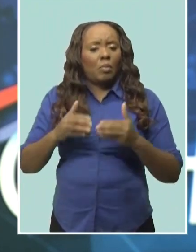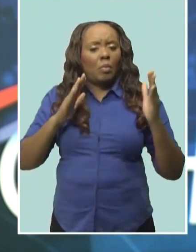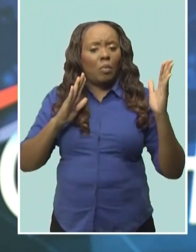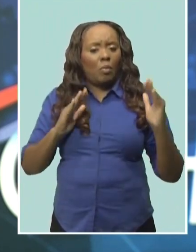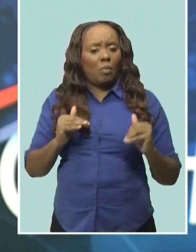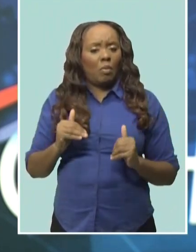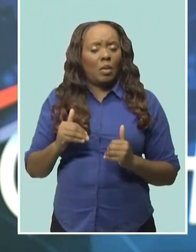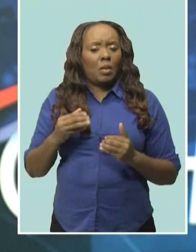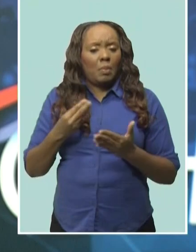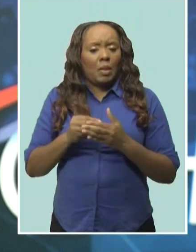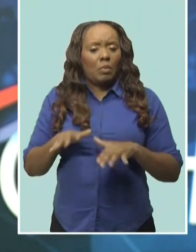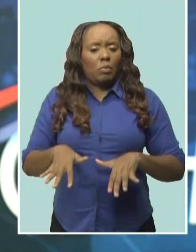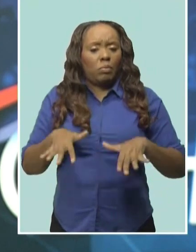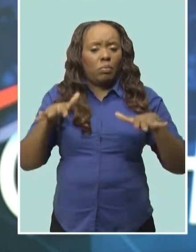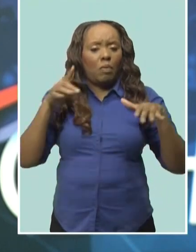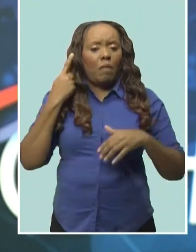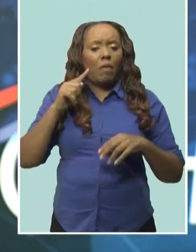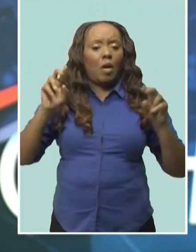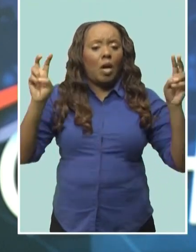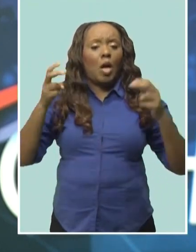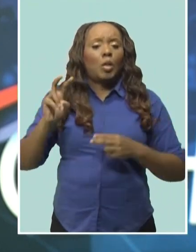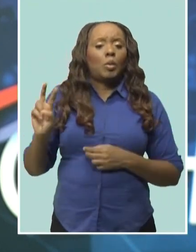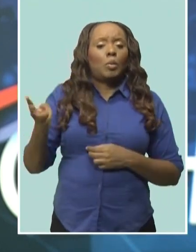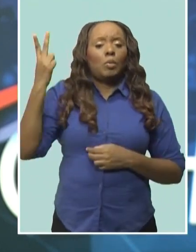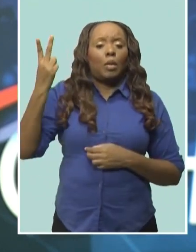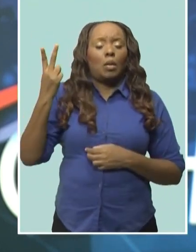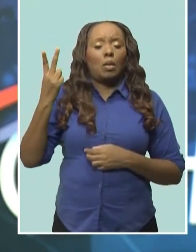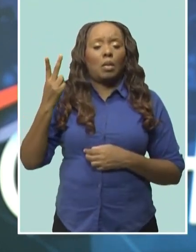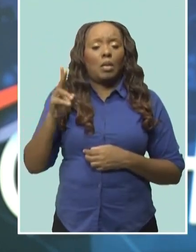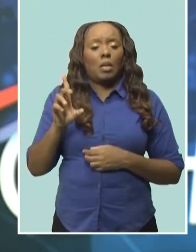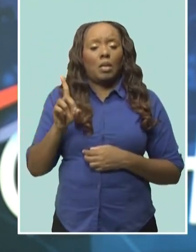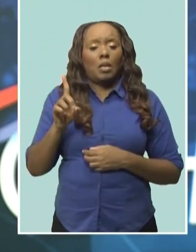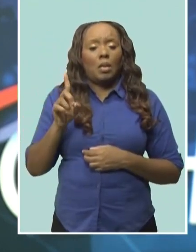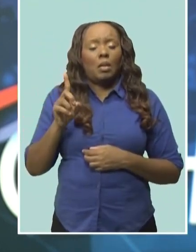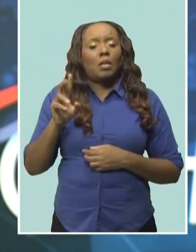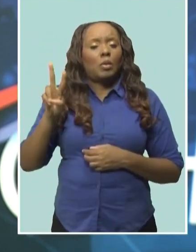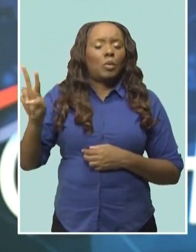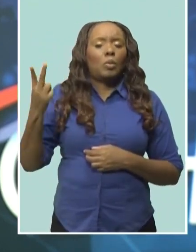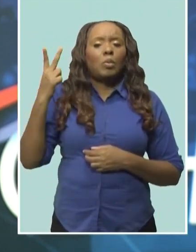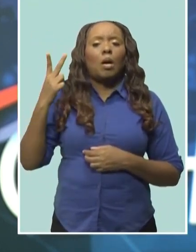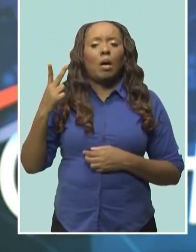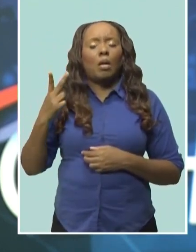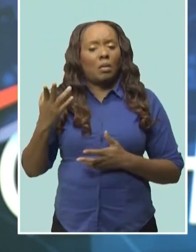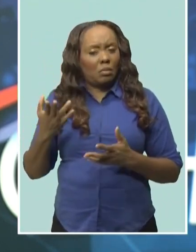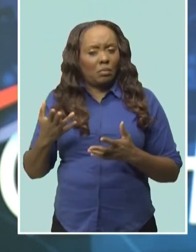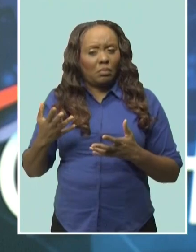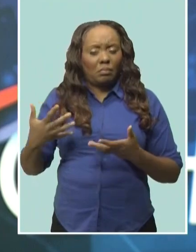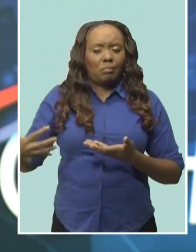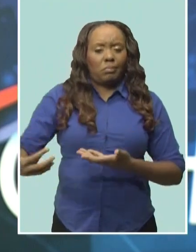$2 drive to add to its GoFundMe to assist their schoolmate. Rachel Agard has that story.